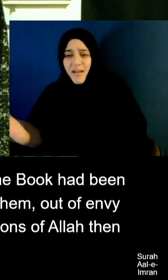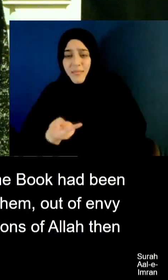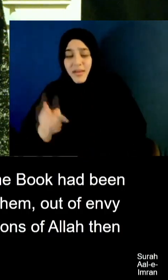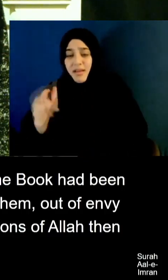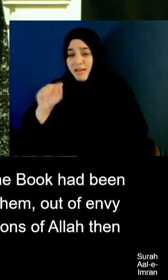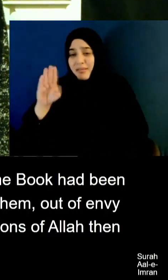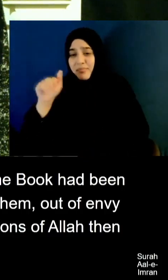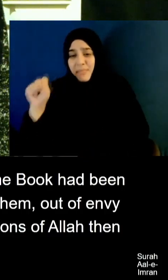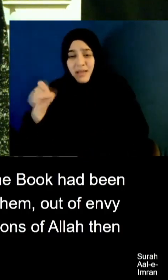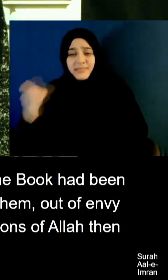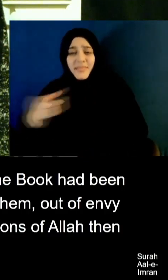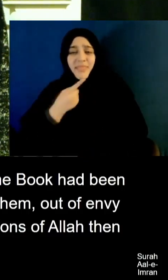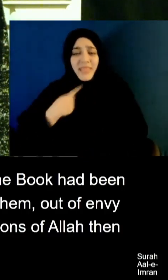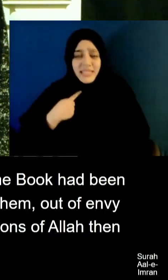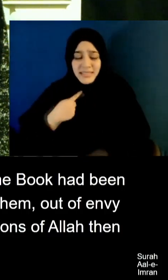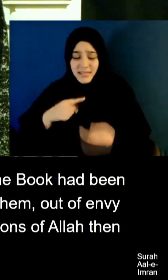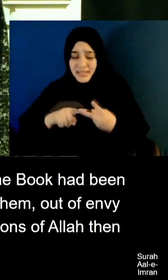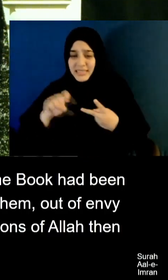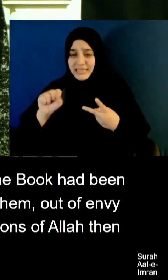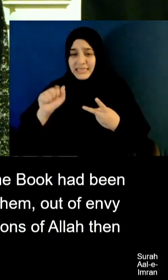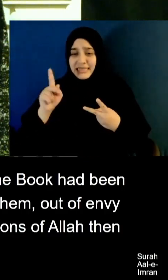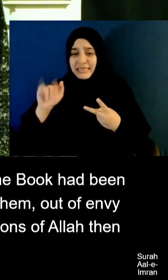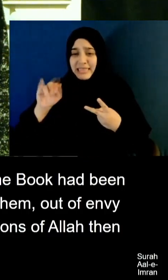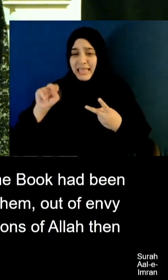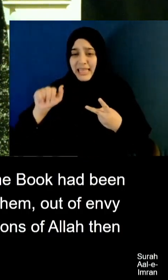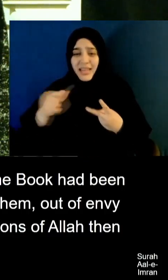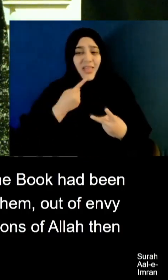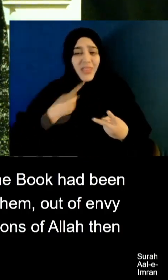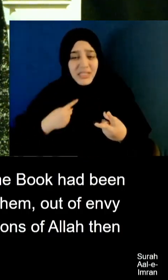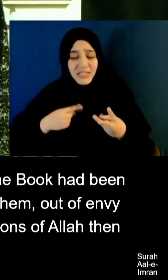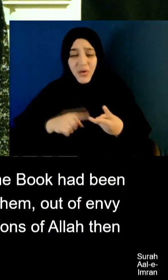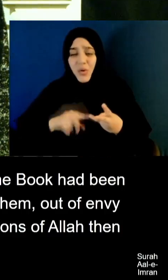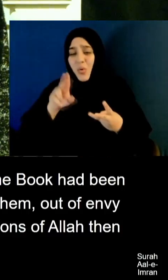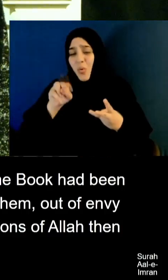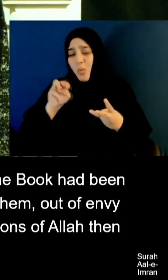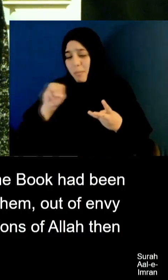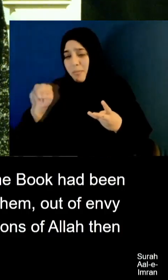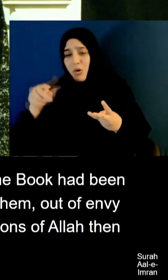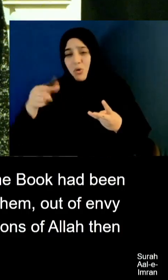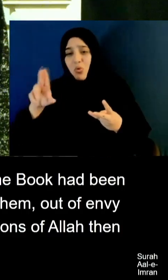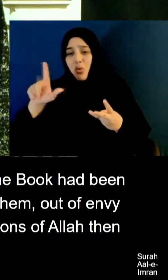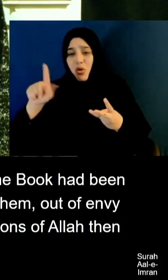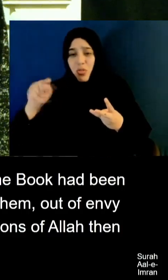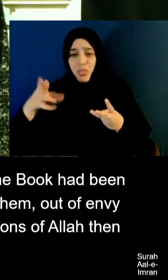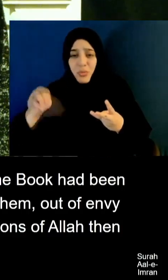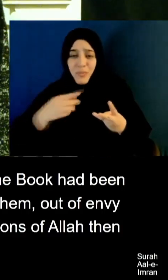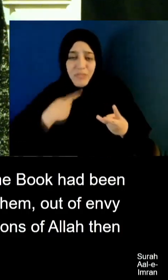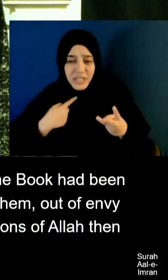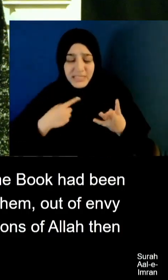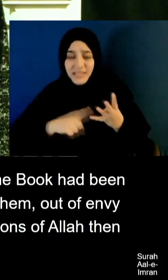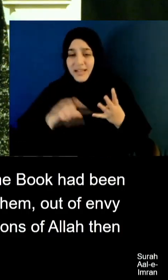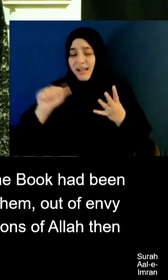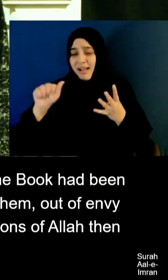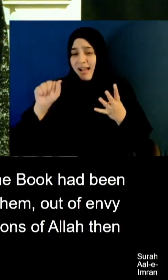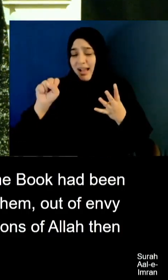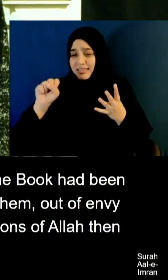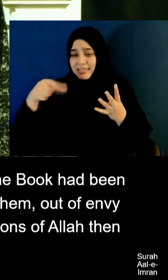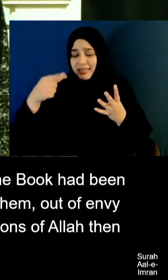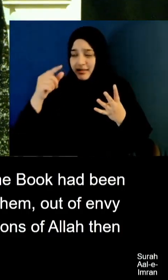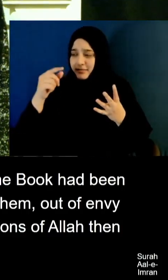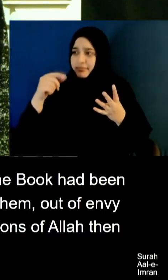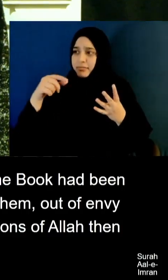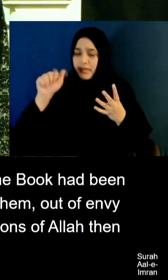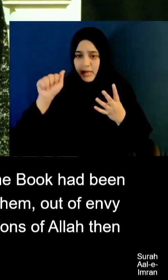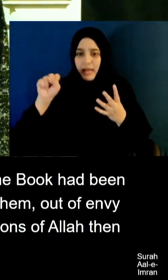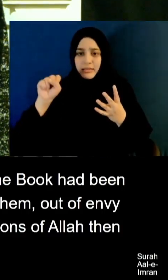was thirsty. Umm Kulthum was thirsty. Asghar was thirsty. Abbas got the water.